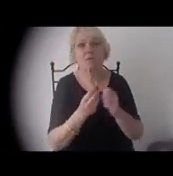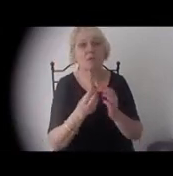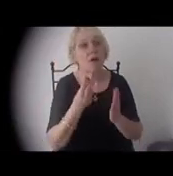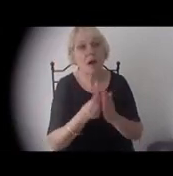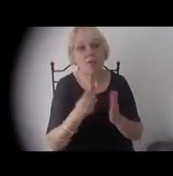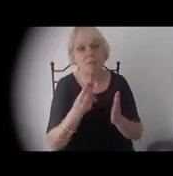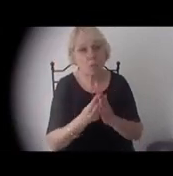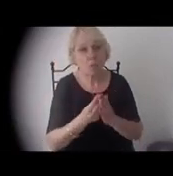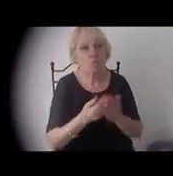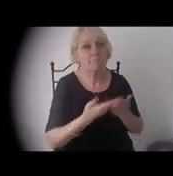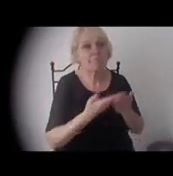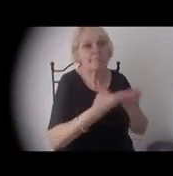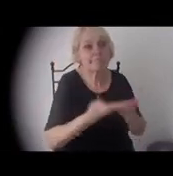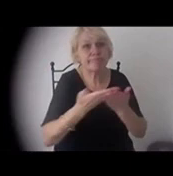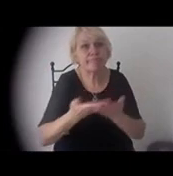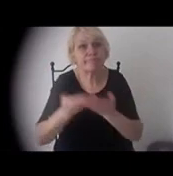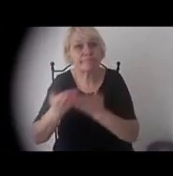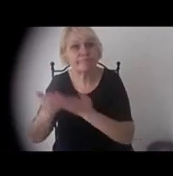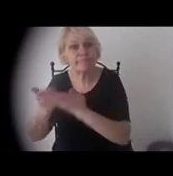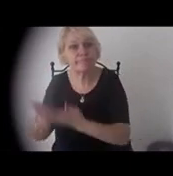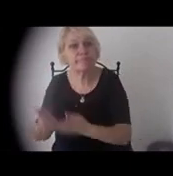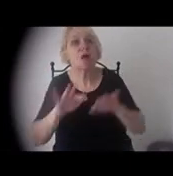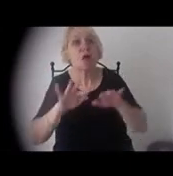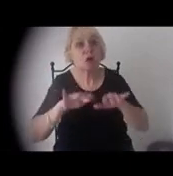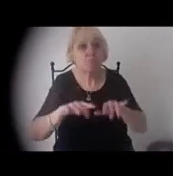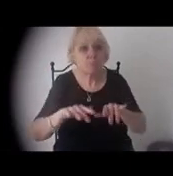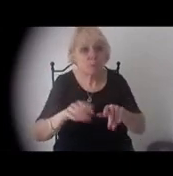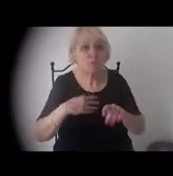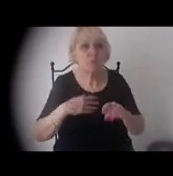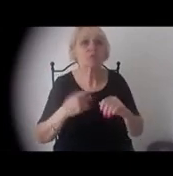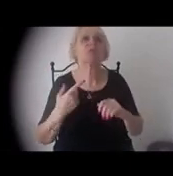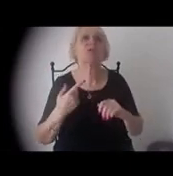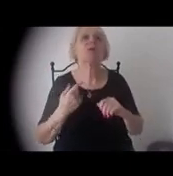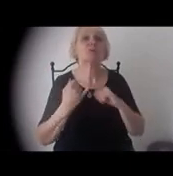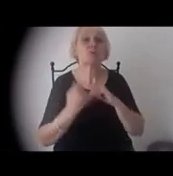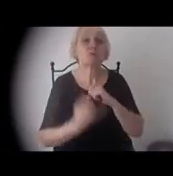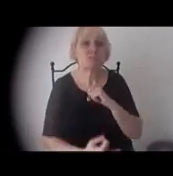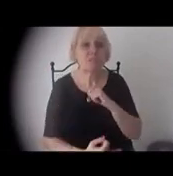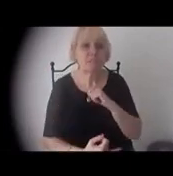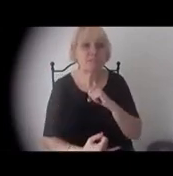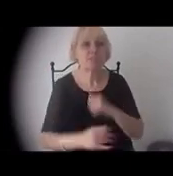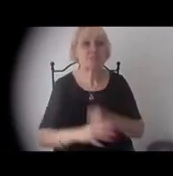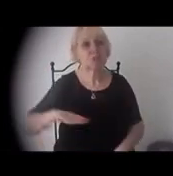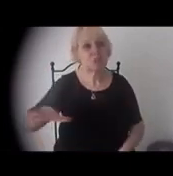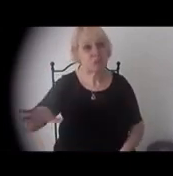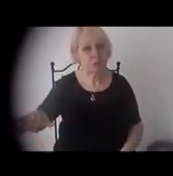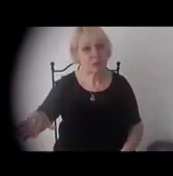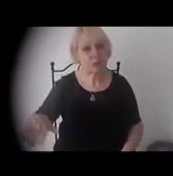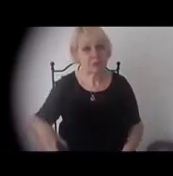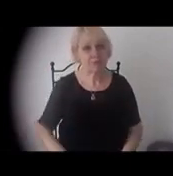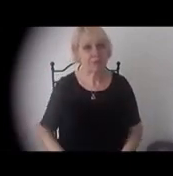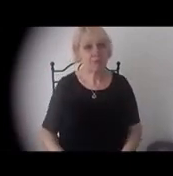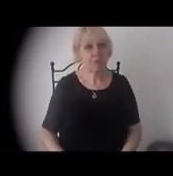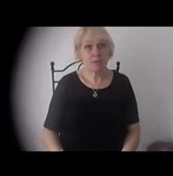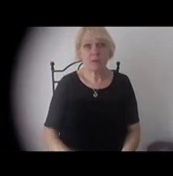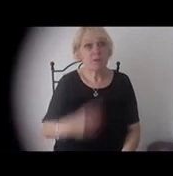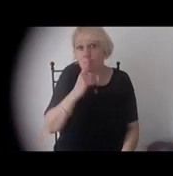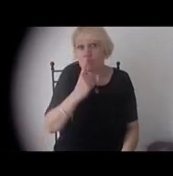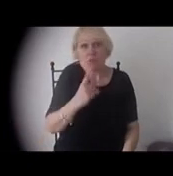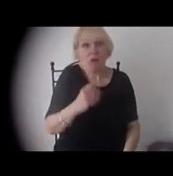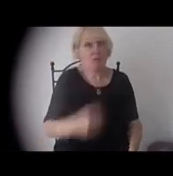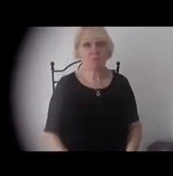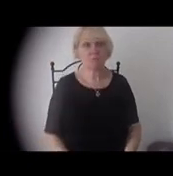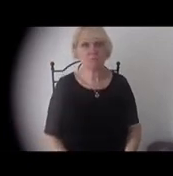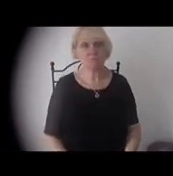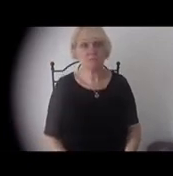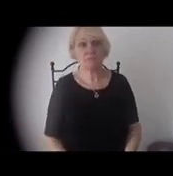it. So that is quite a difficult one. There's a second question about, and I wish I could answer it. I wish we could provide the